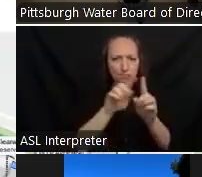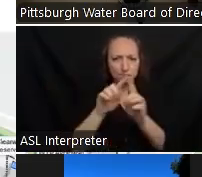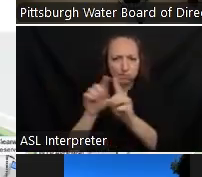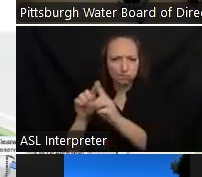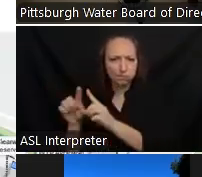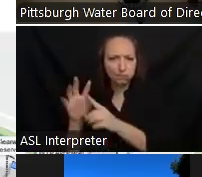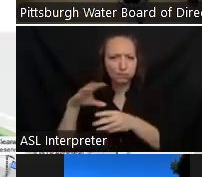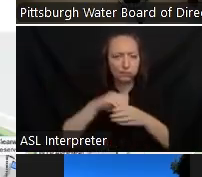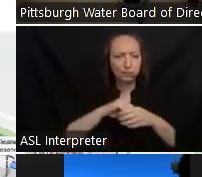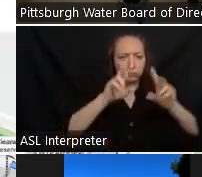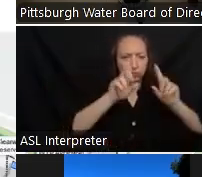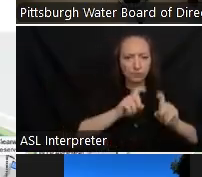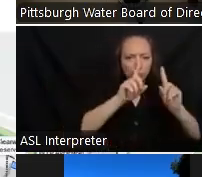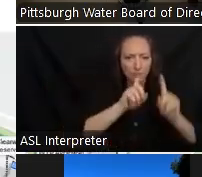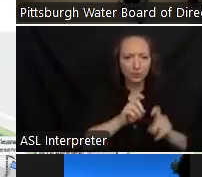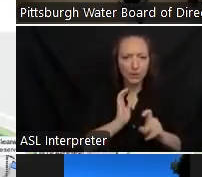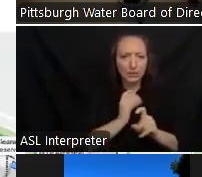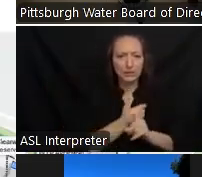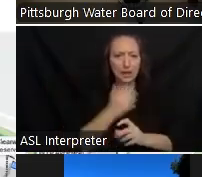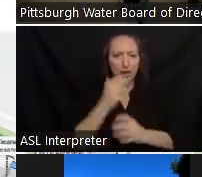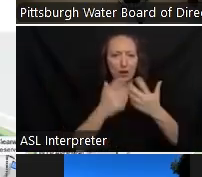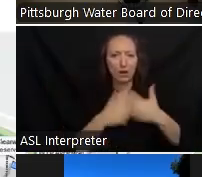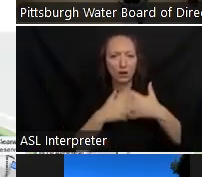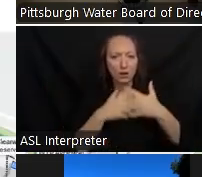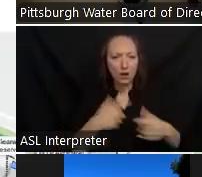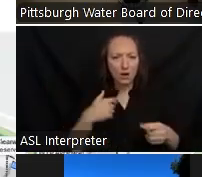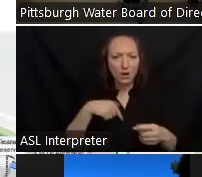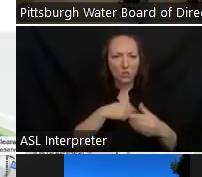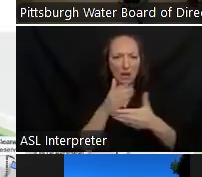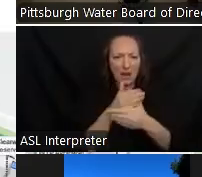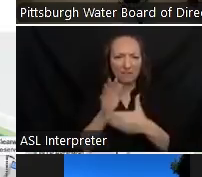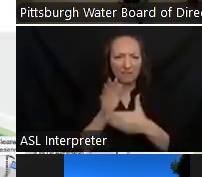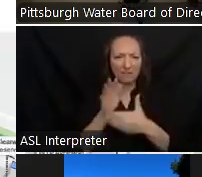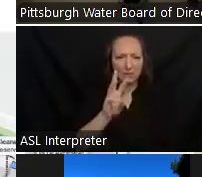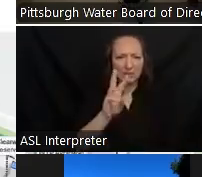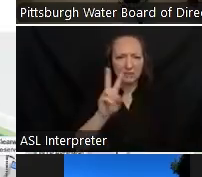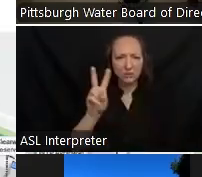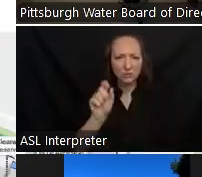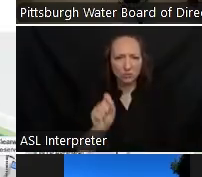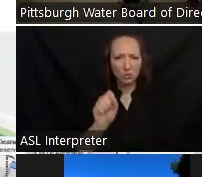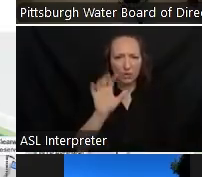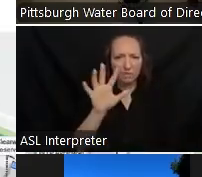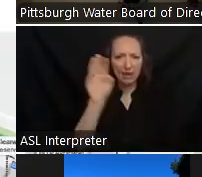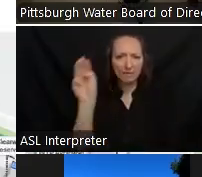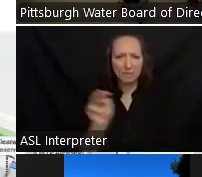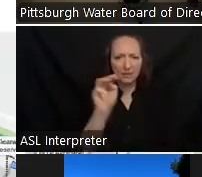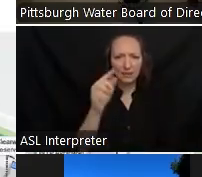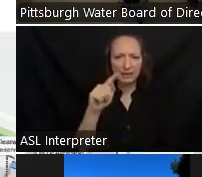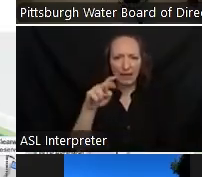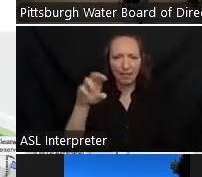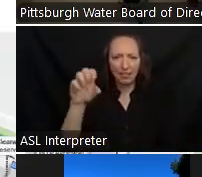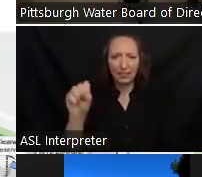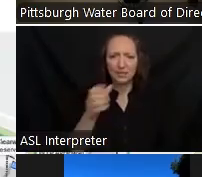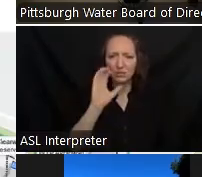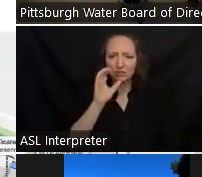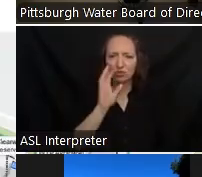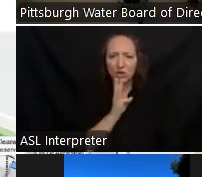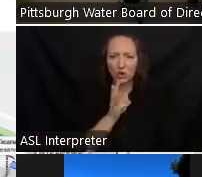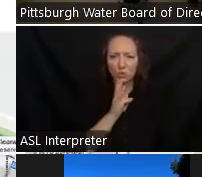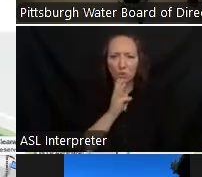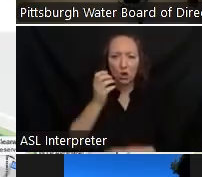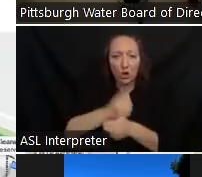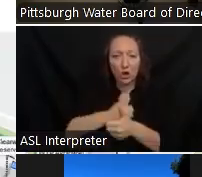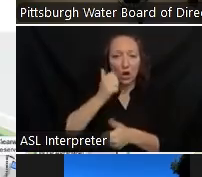system, as well as over 2,100 additional samples that our laboratory runs at the treatment plant and in other